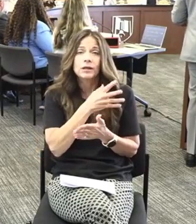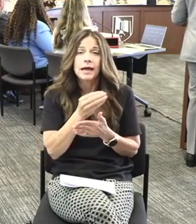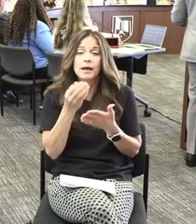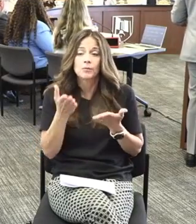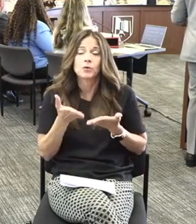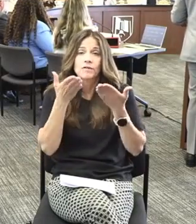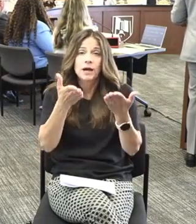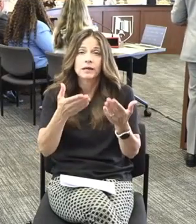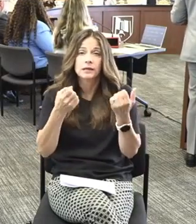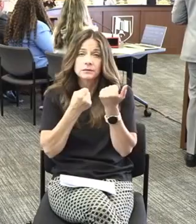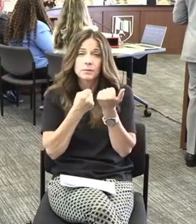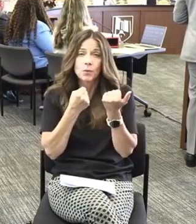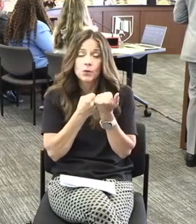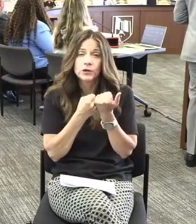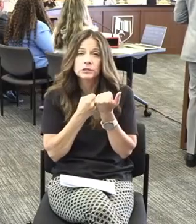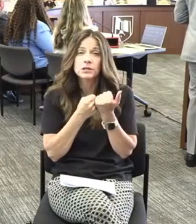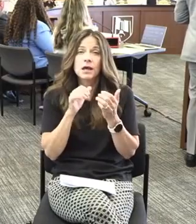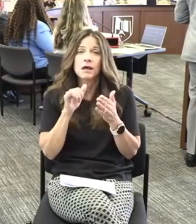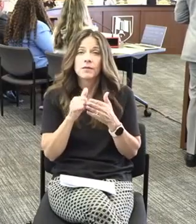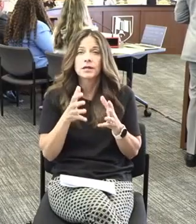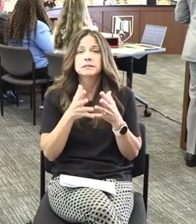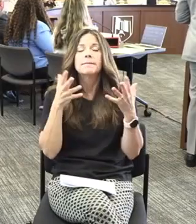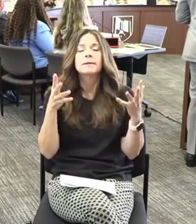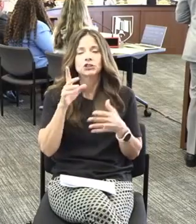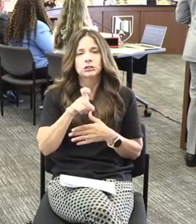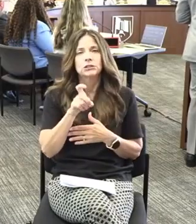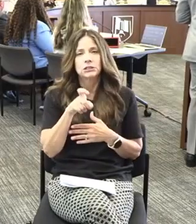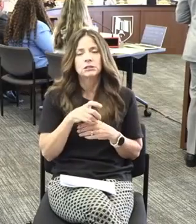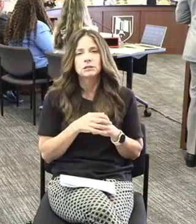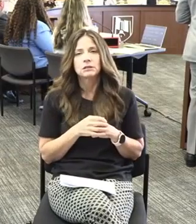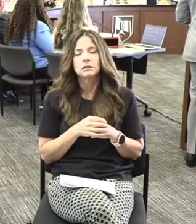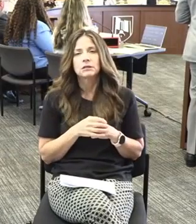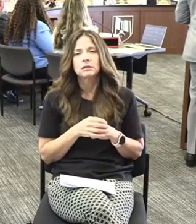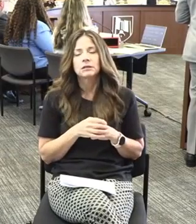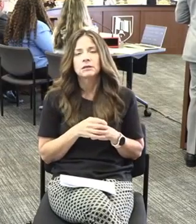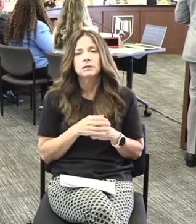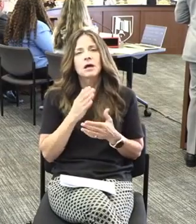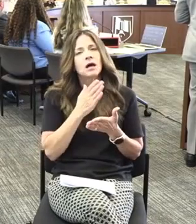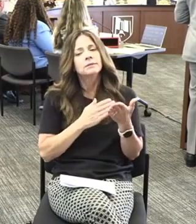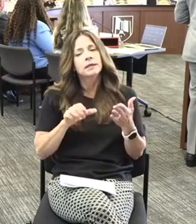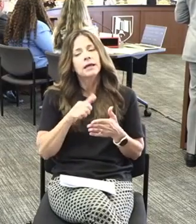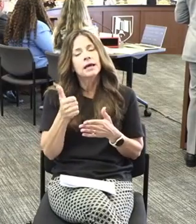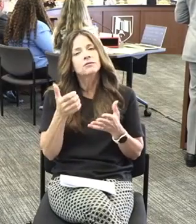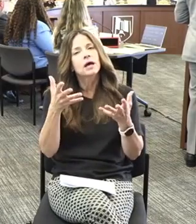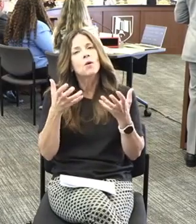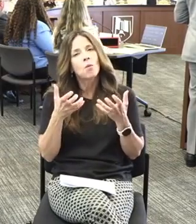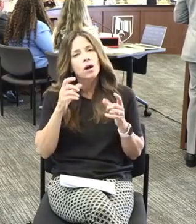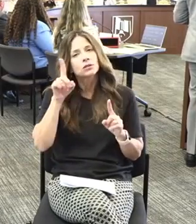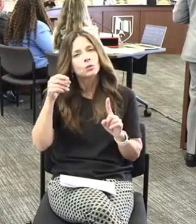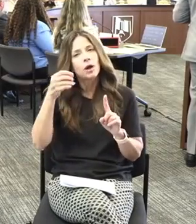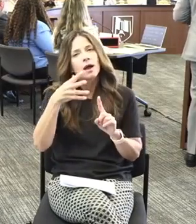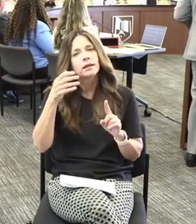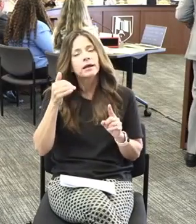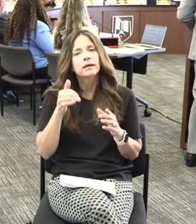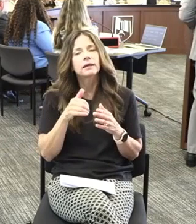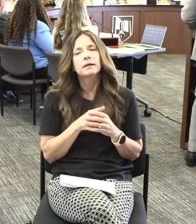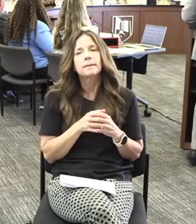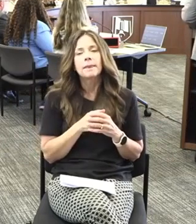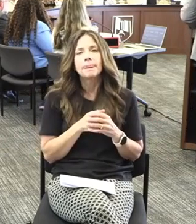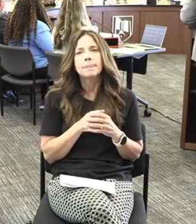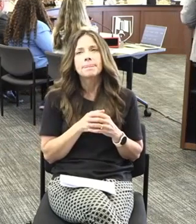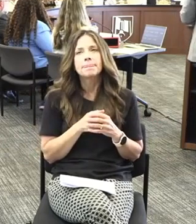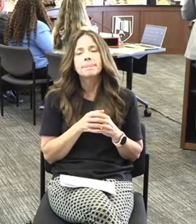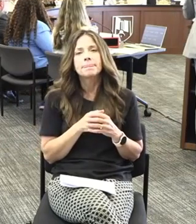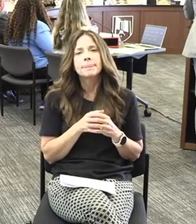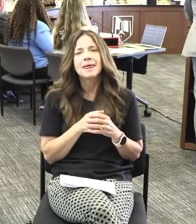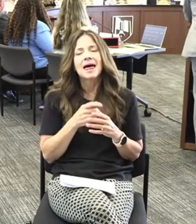providing that support that is much needed. Something else that I want to highlight is I